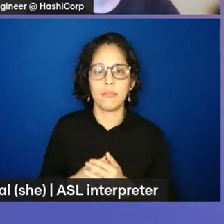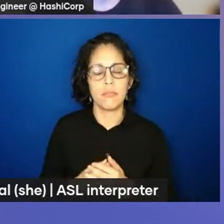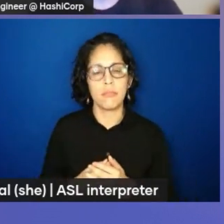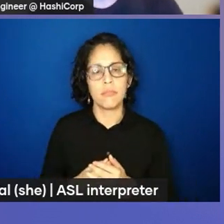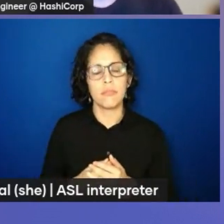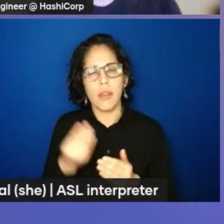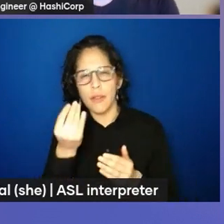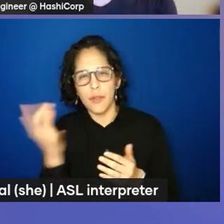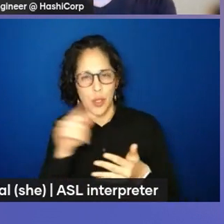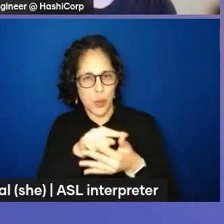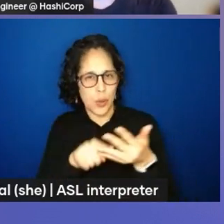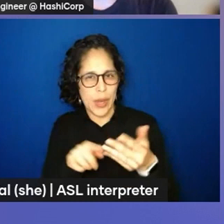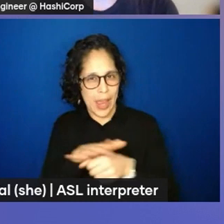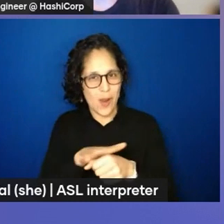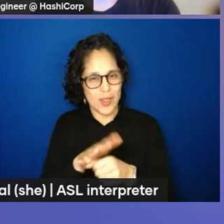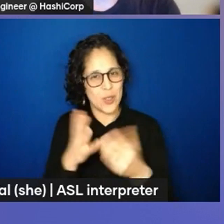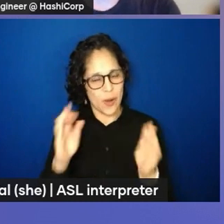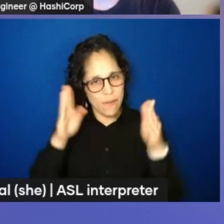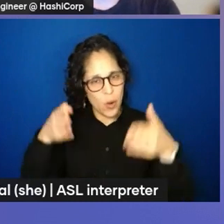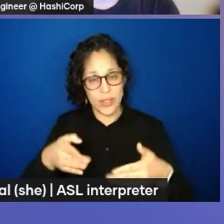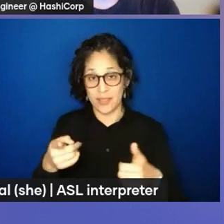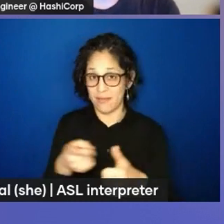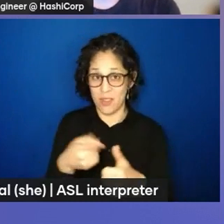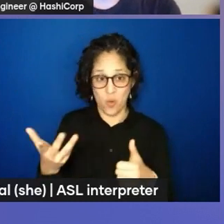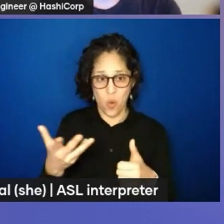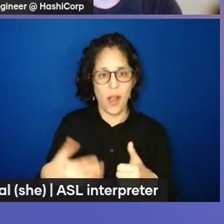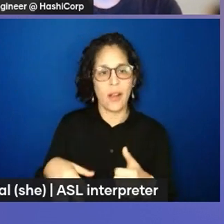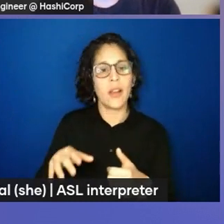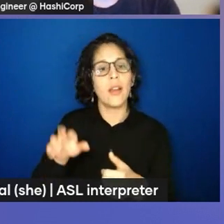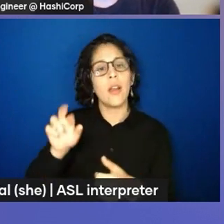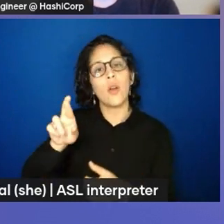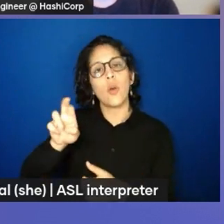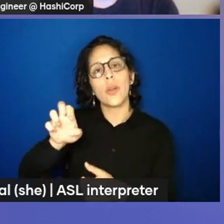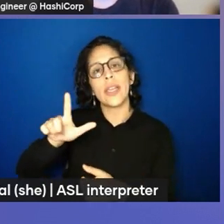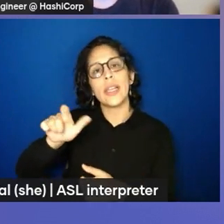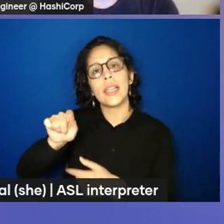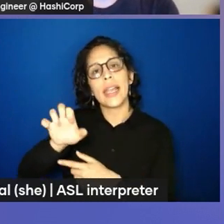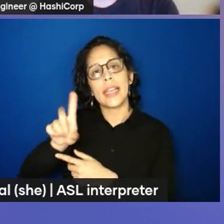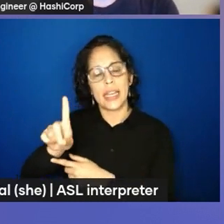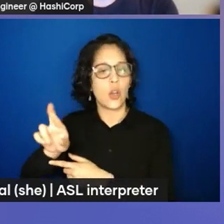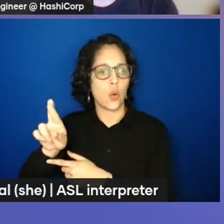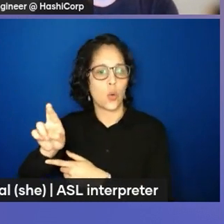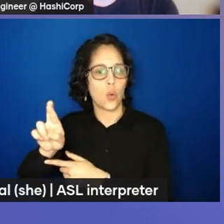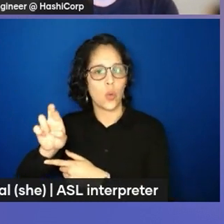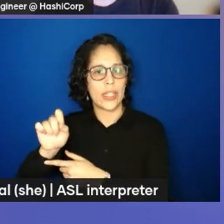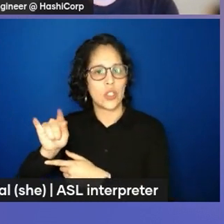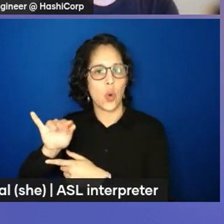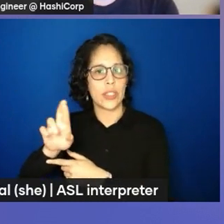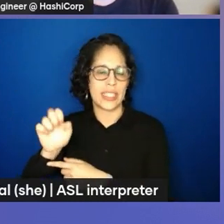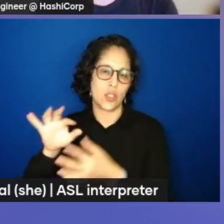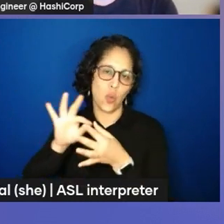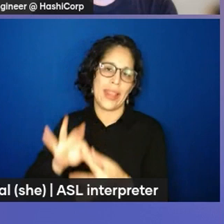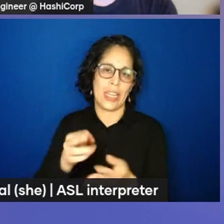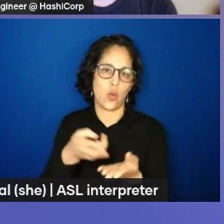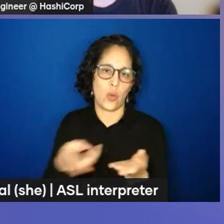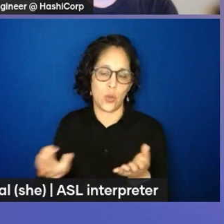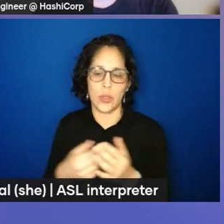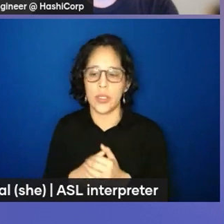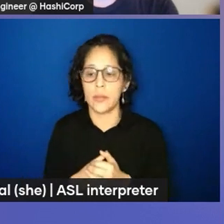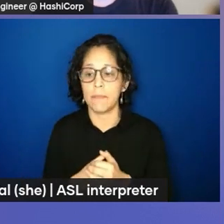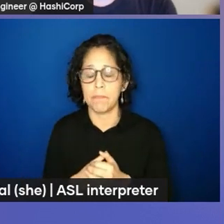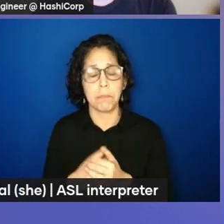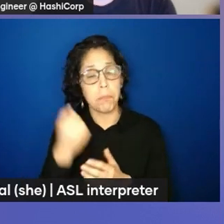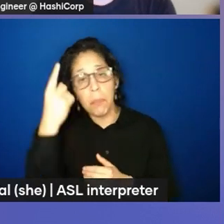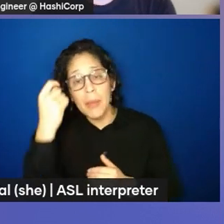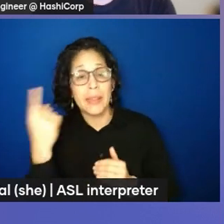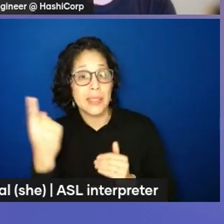different areas that we want to focus on. One of them is this thing called related resources. So for example, like someone is reading an